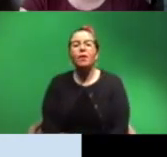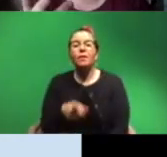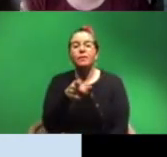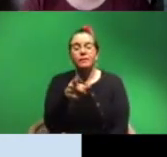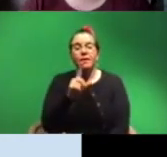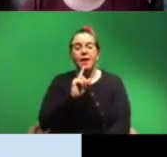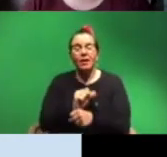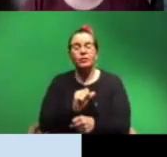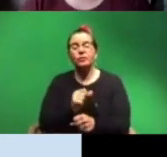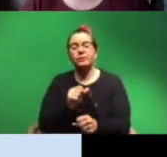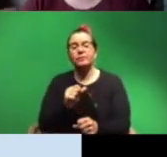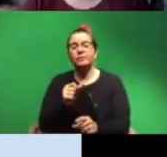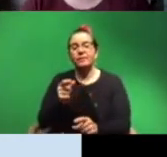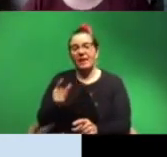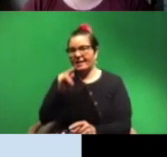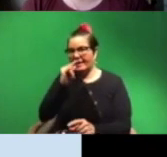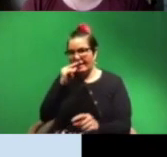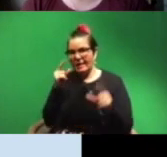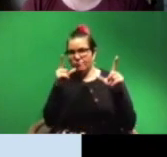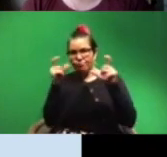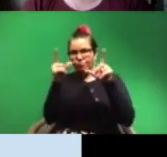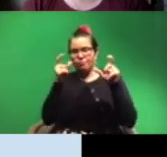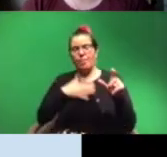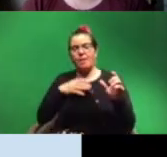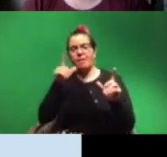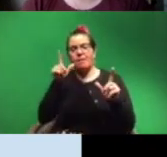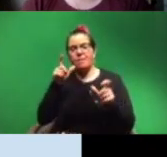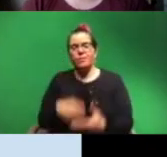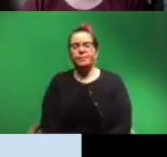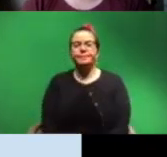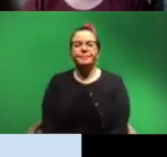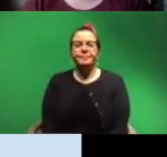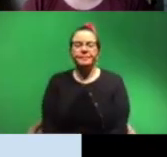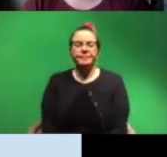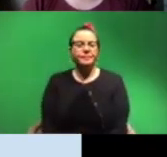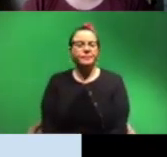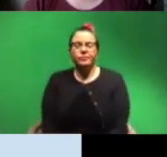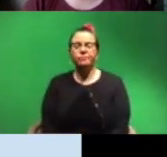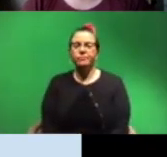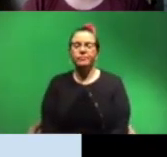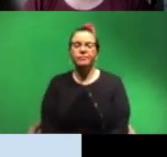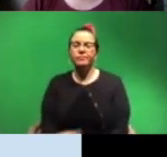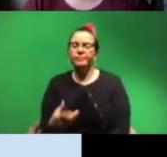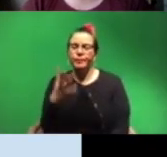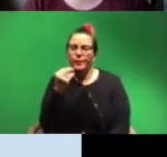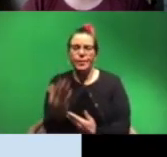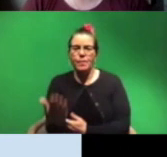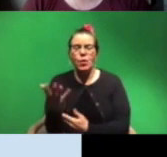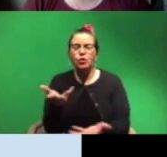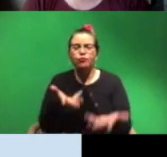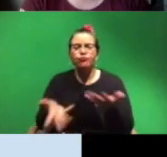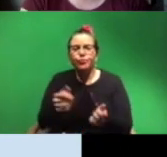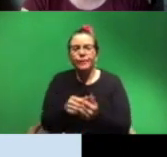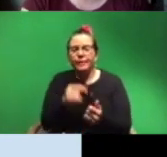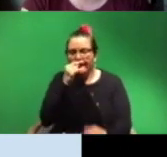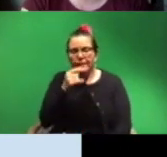photos taken by this small child. And that was just a wonderful morning that we spent hanging out with these kids, and they